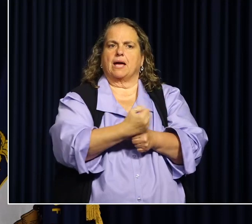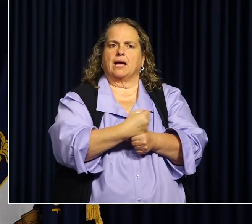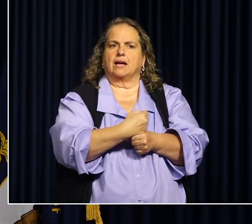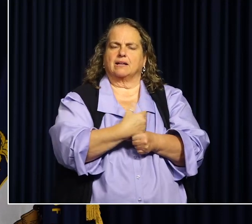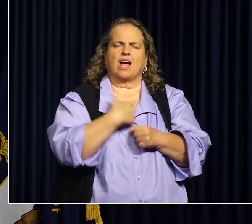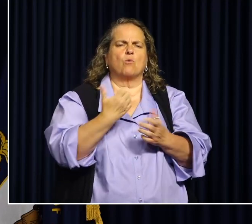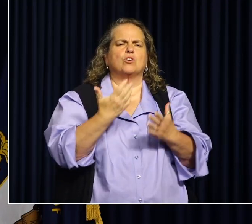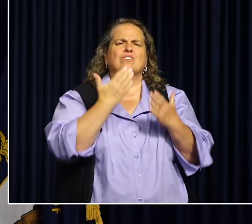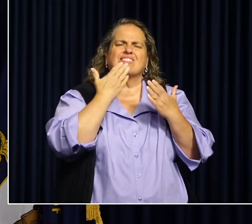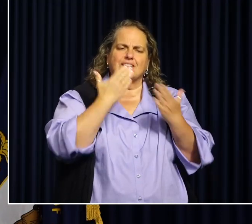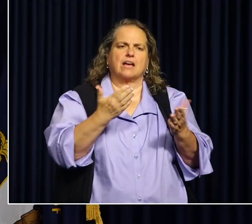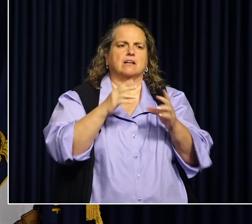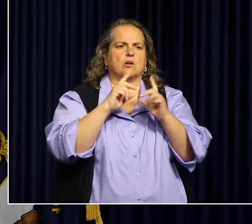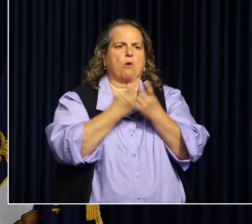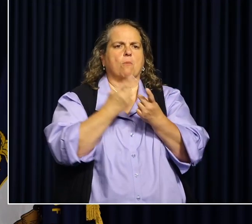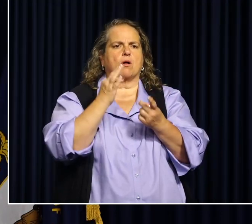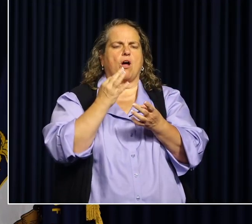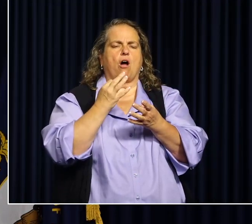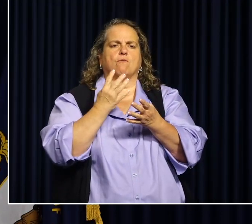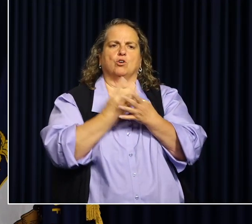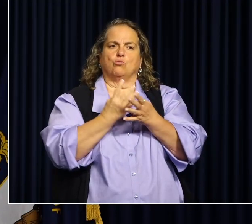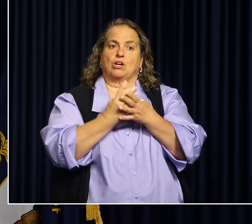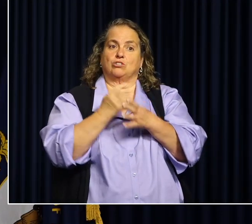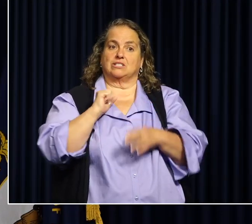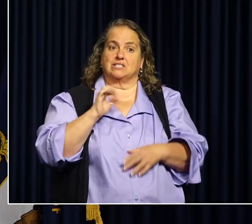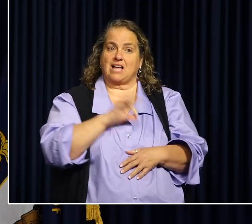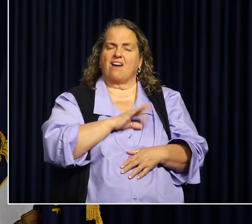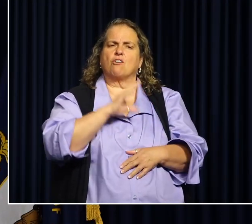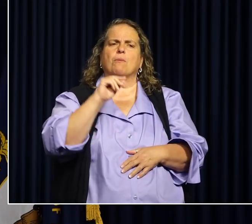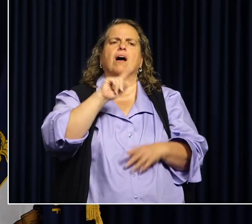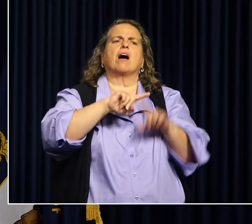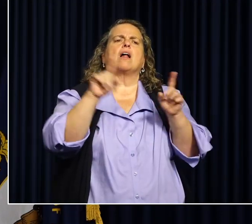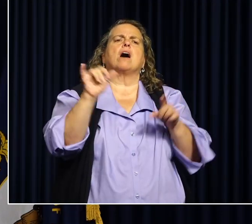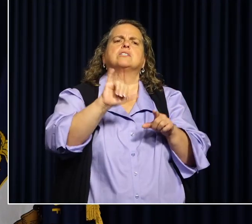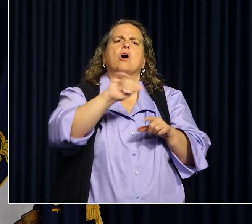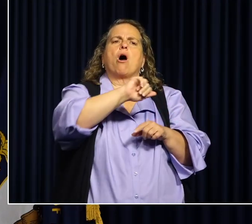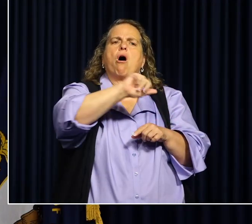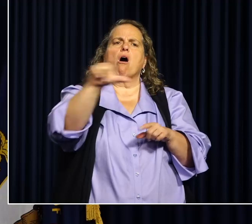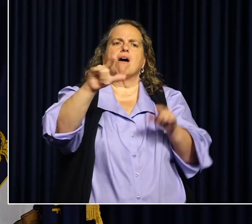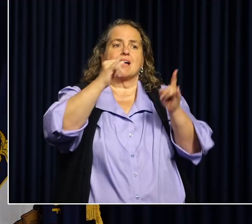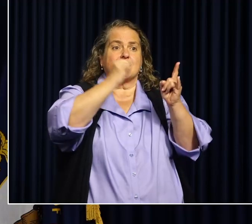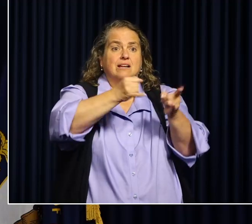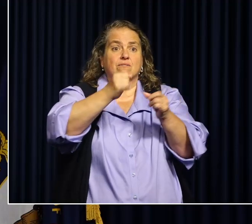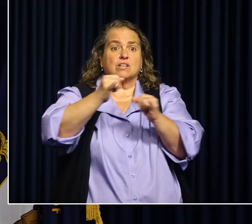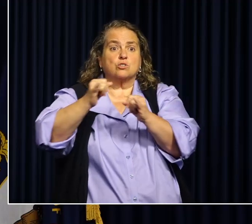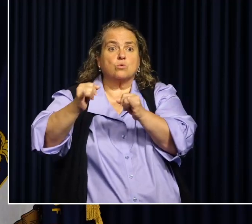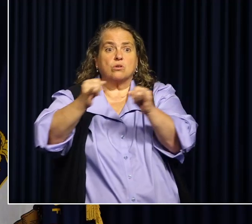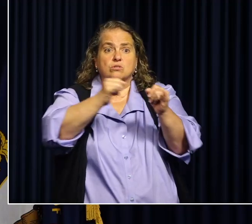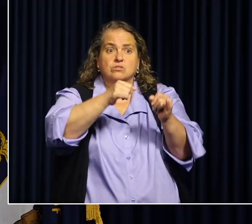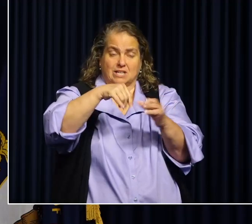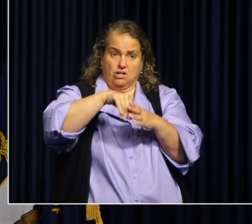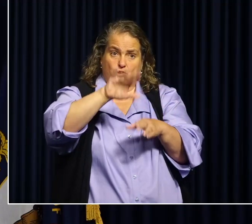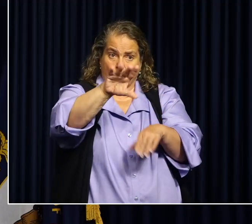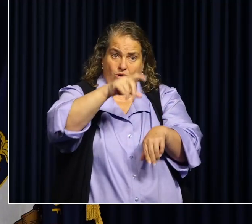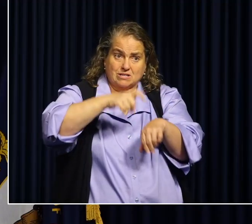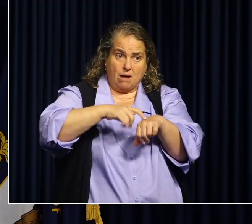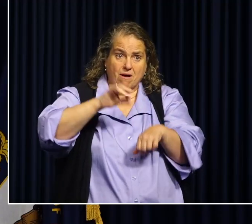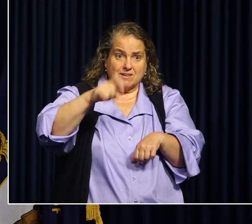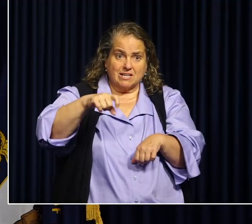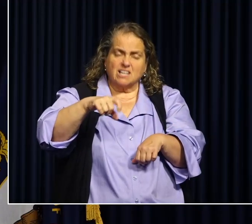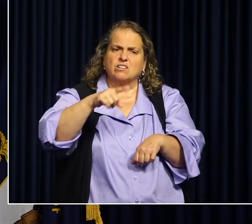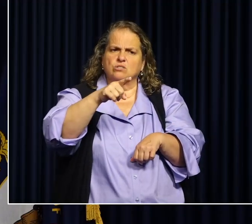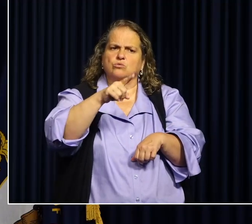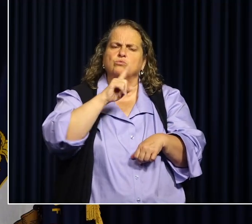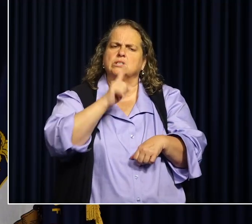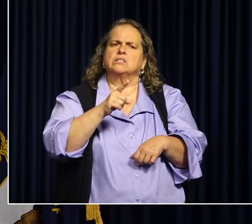of Corrections staff, but I also want to thank all of those individuals that in this time of need are stepping up and are